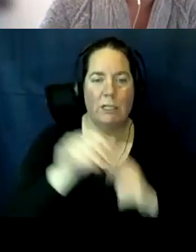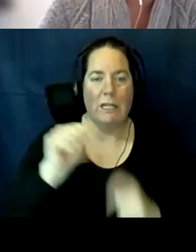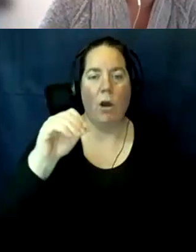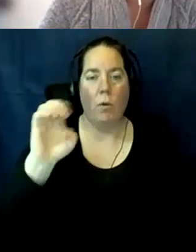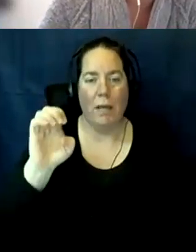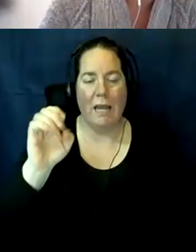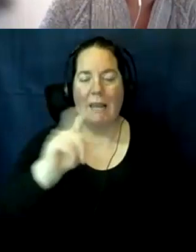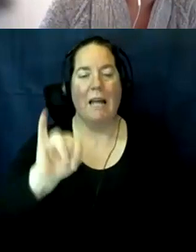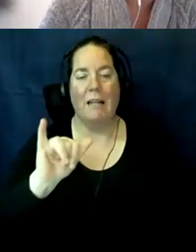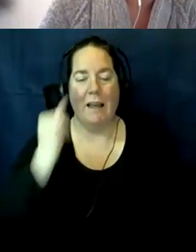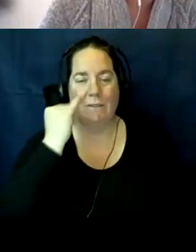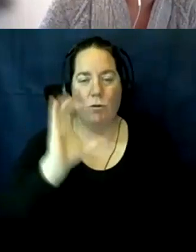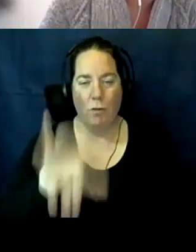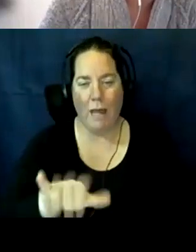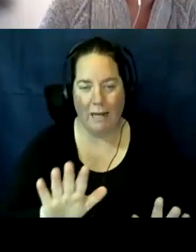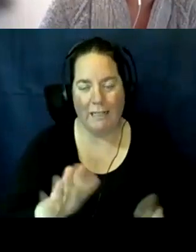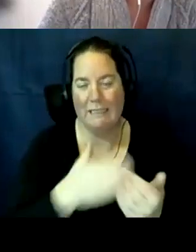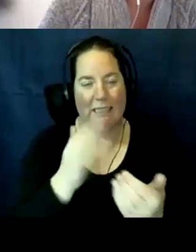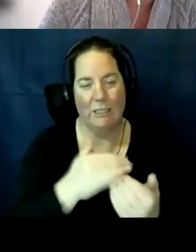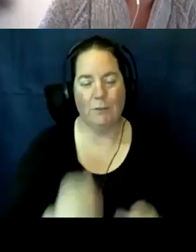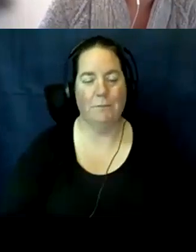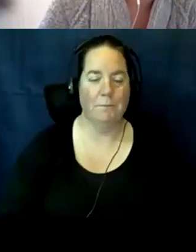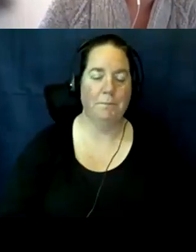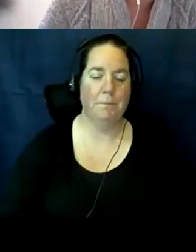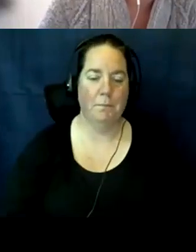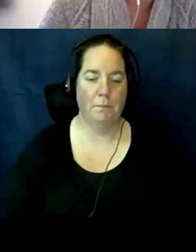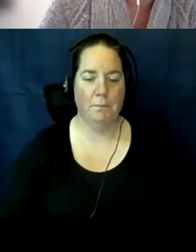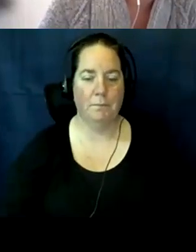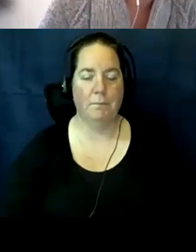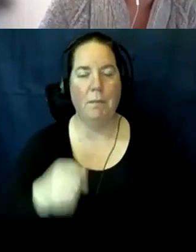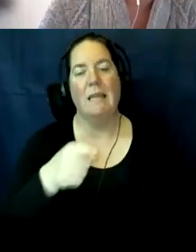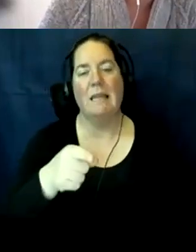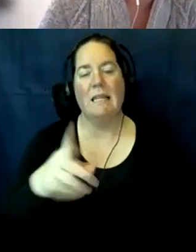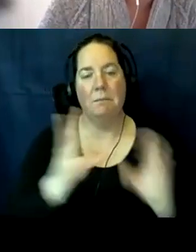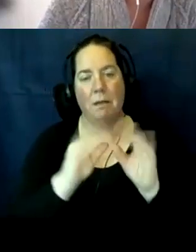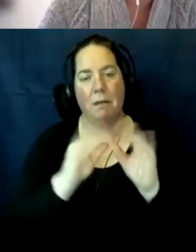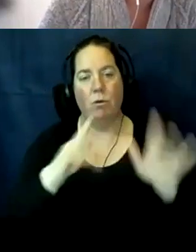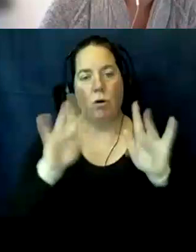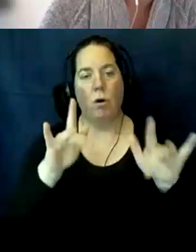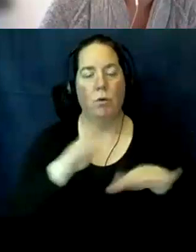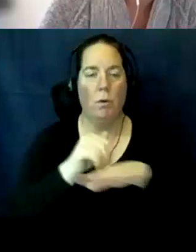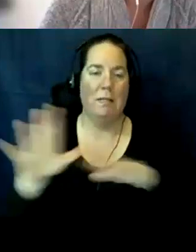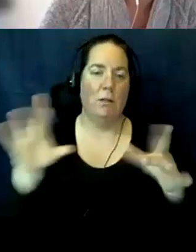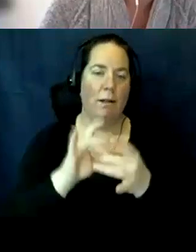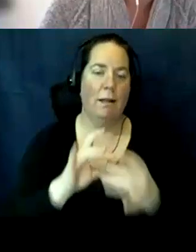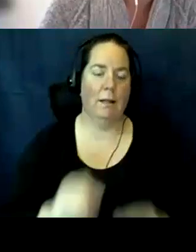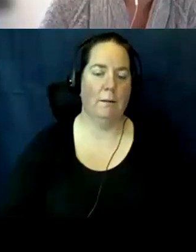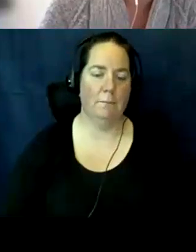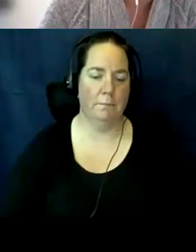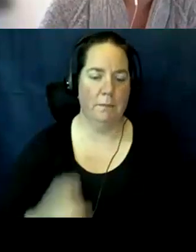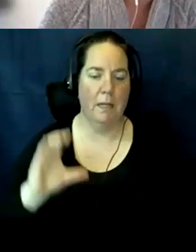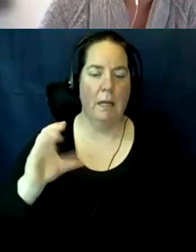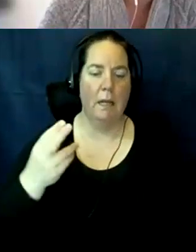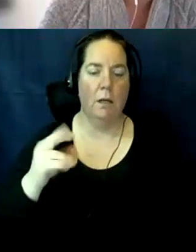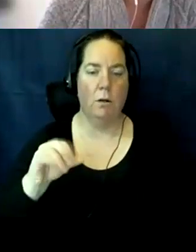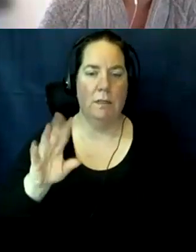think this is being recorded, and we'll get those links out to you guys as well. Okay. And so, yeah, I see Christine's question,